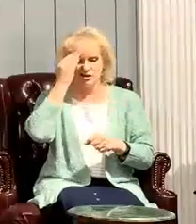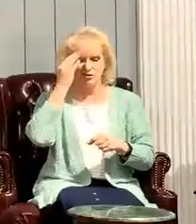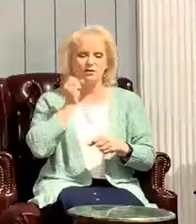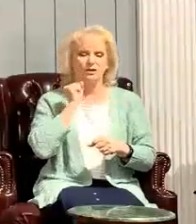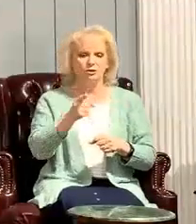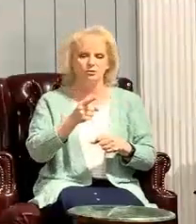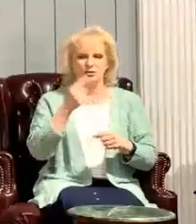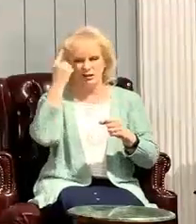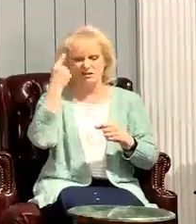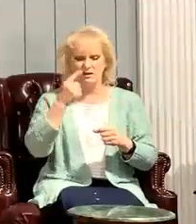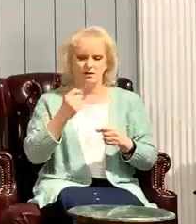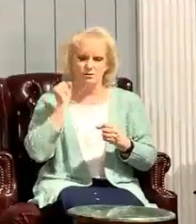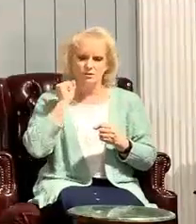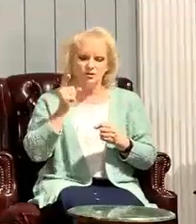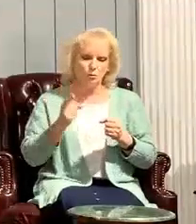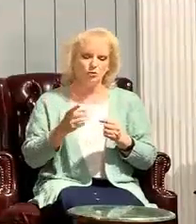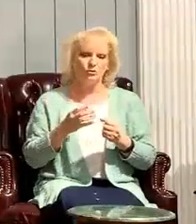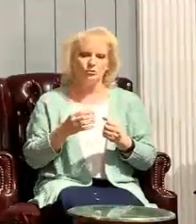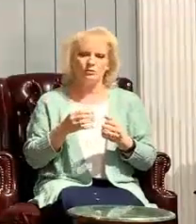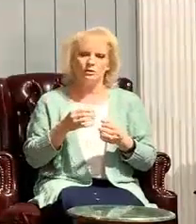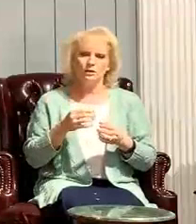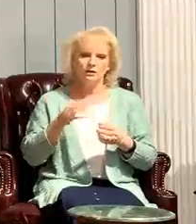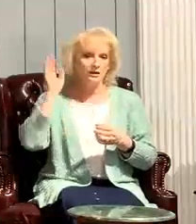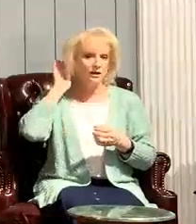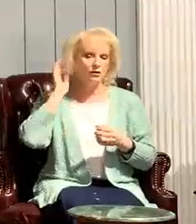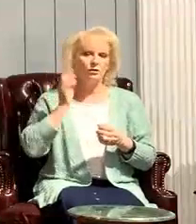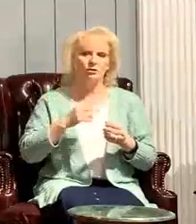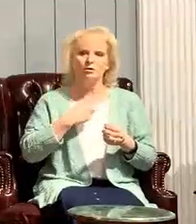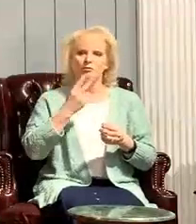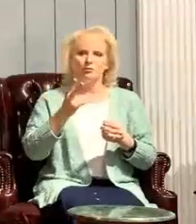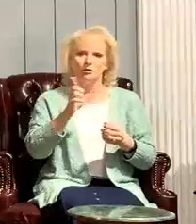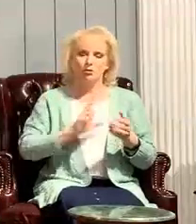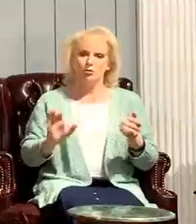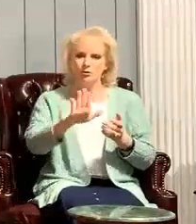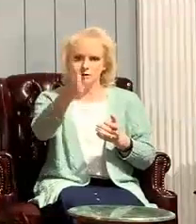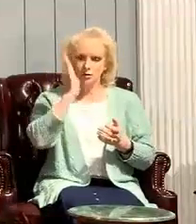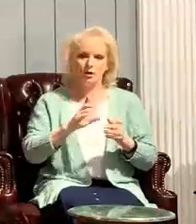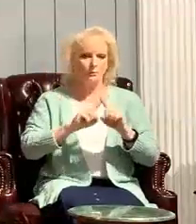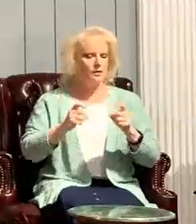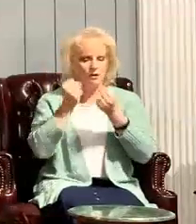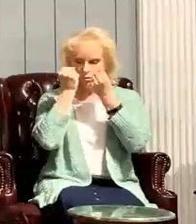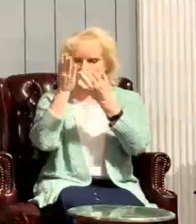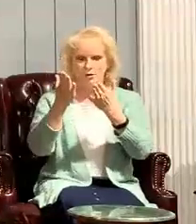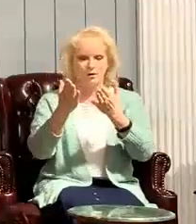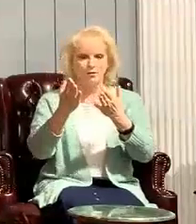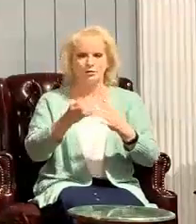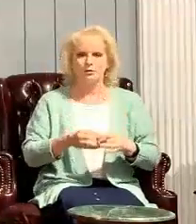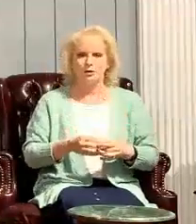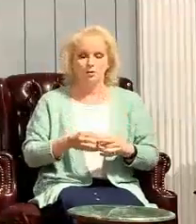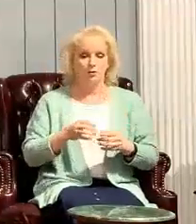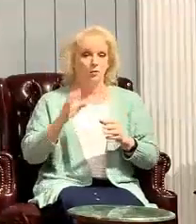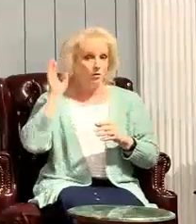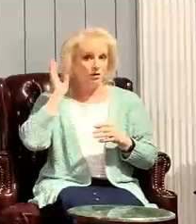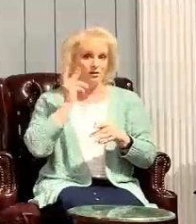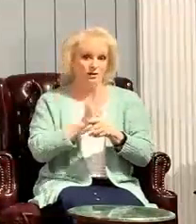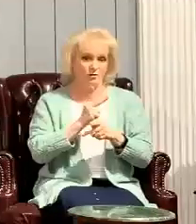to, or because it's become a habit to them. They hear the voice of the Lord, their God, but they don't hearken to the voice, let alone hearken carefully. I